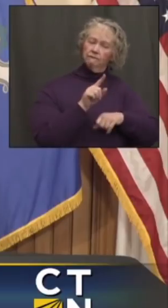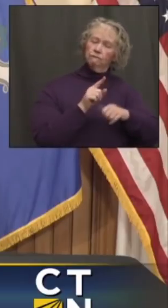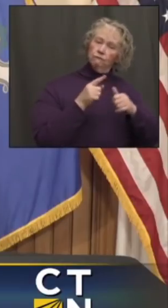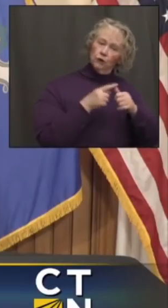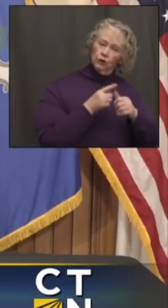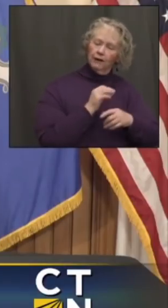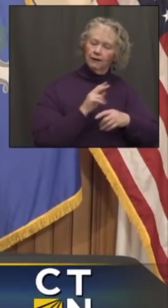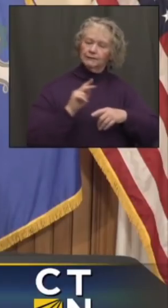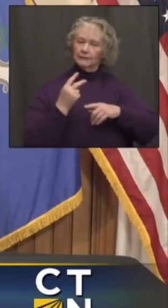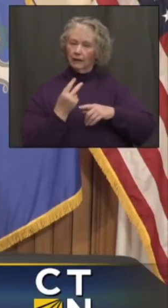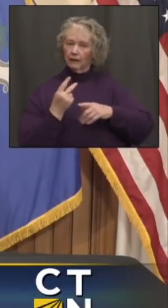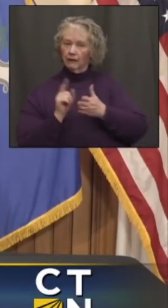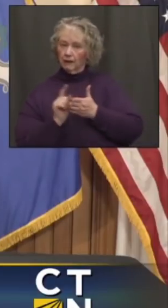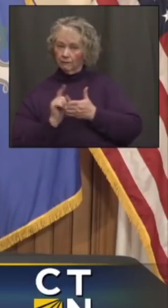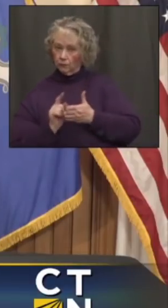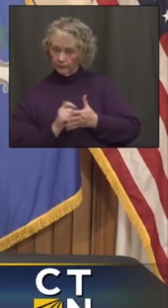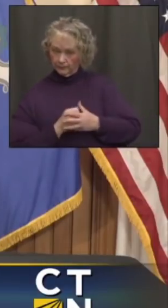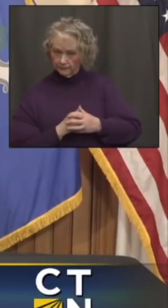Thanks.